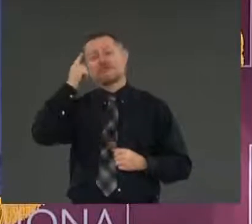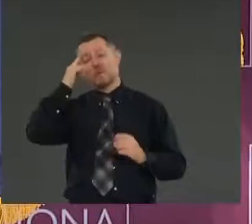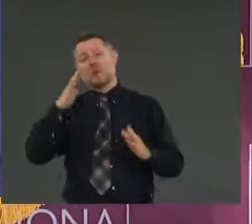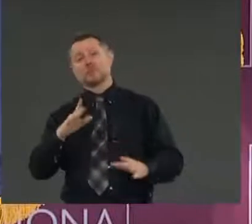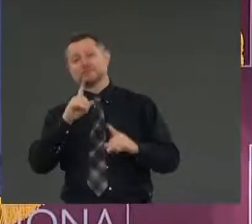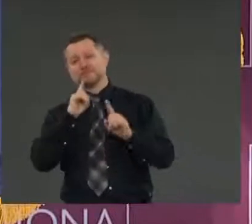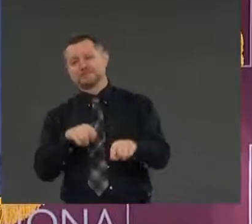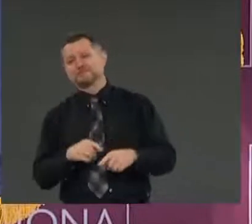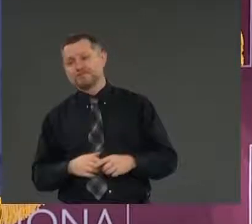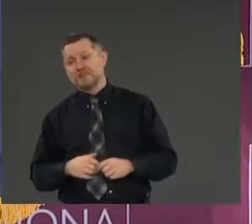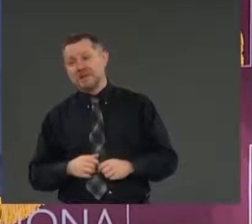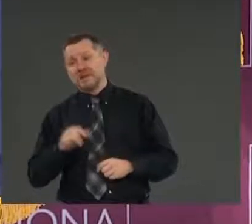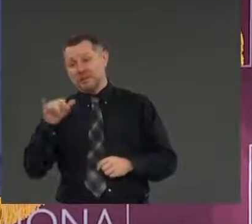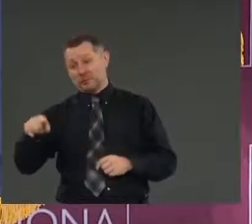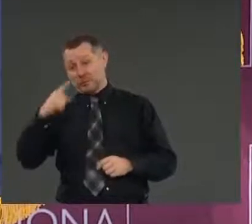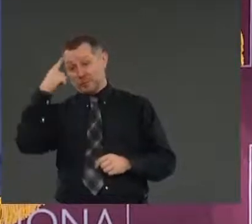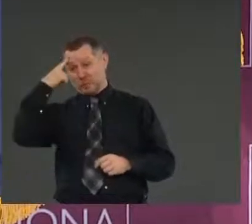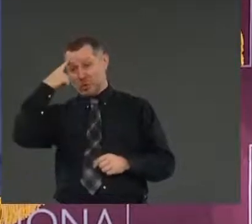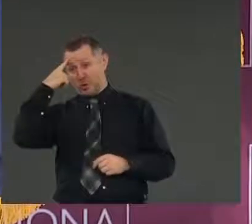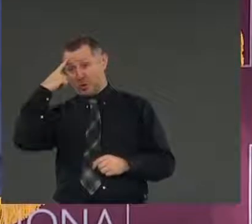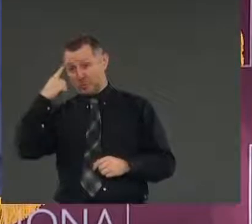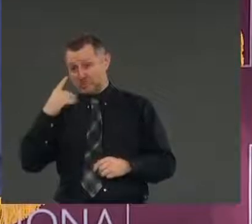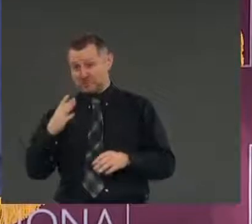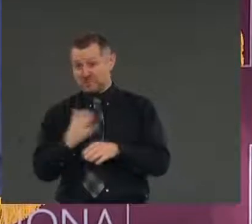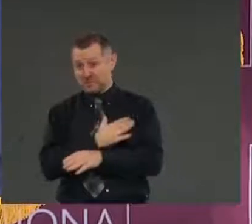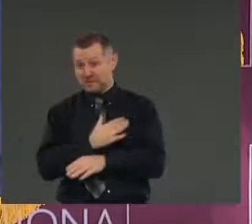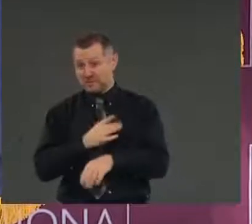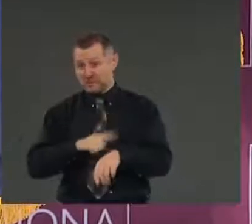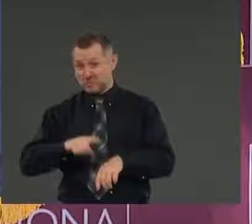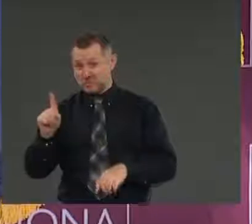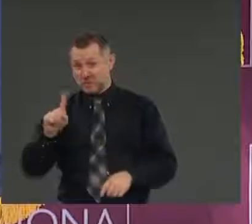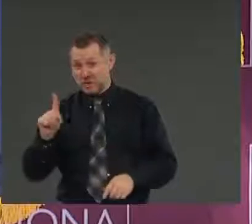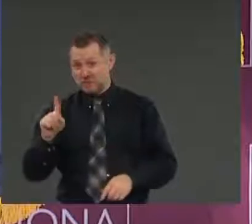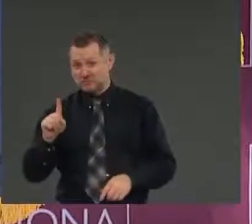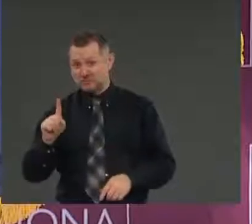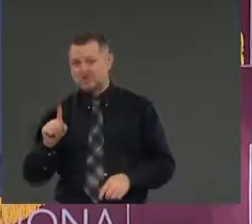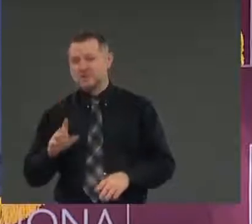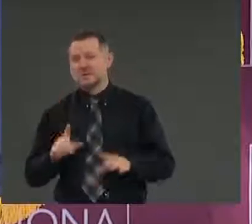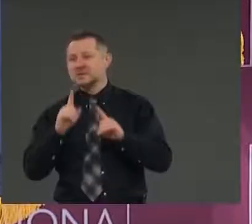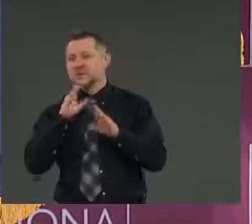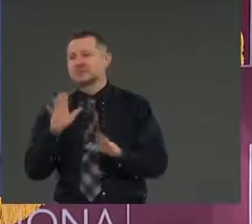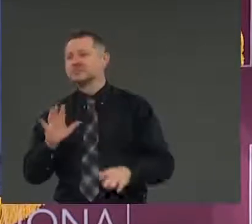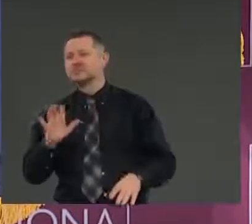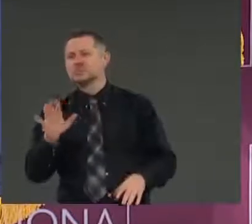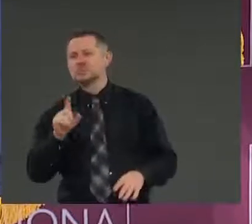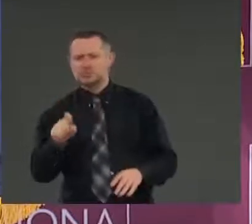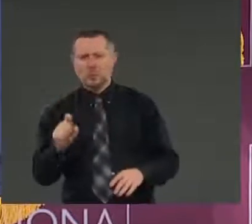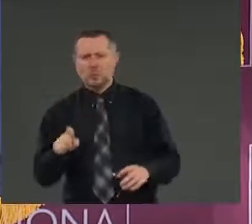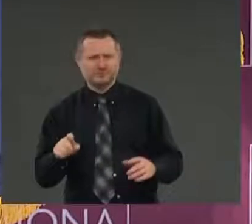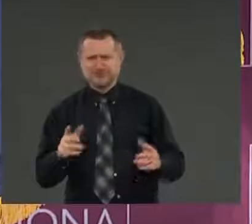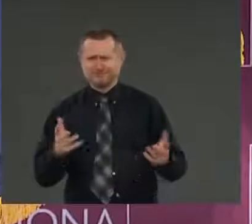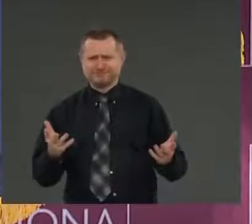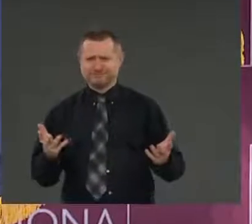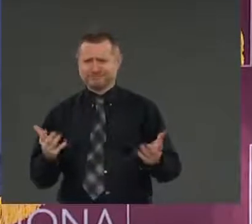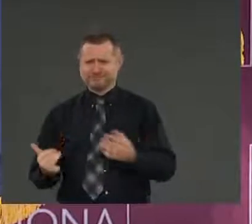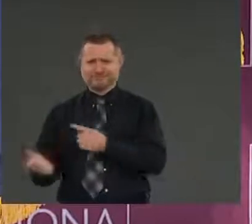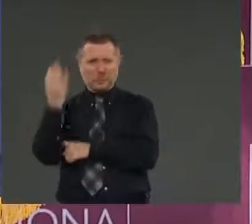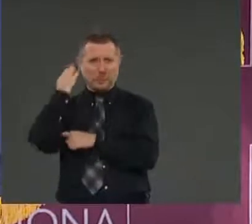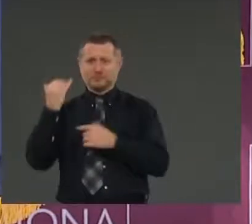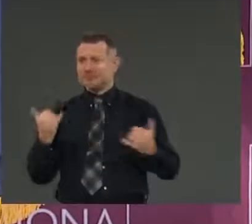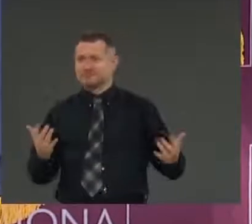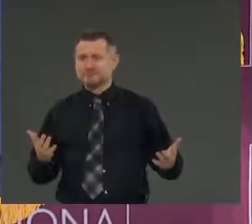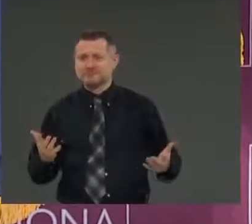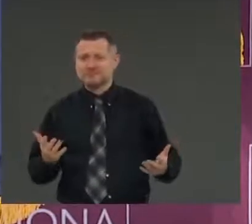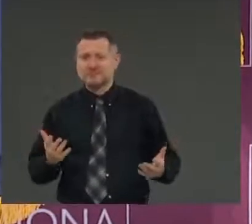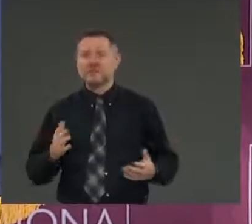They thought it was earlier today than 1 o'clock? Then they believe that it would start, right immediately today. Well, today is